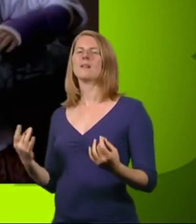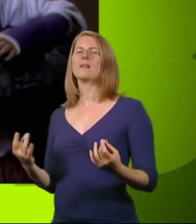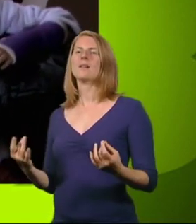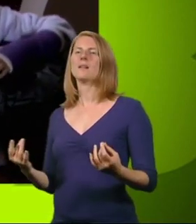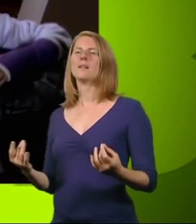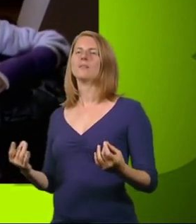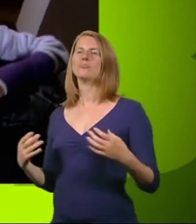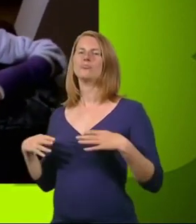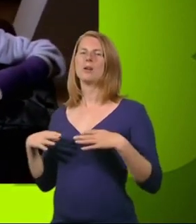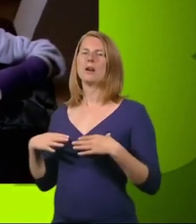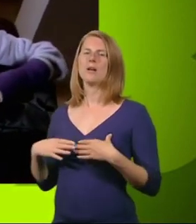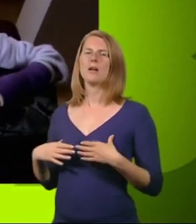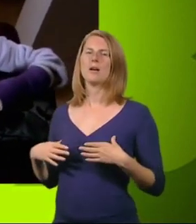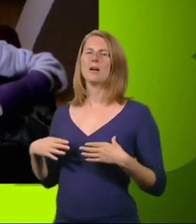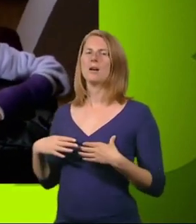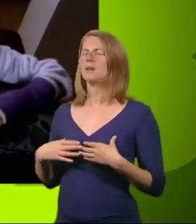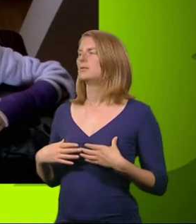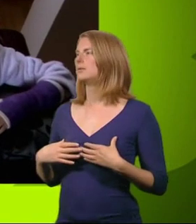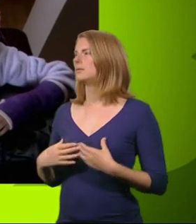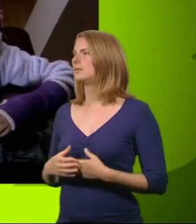Divine. I am totally relaxed.